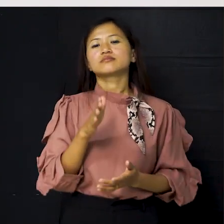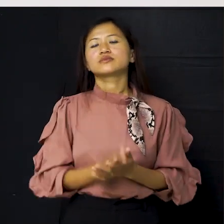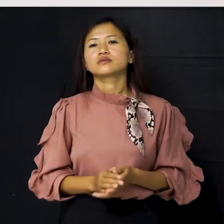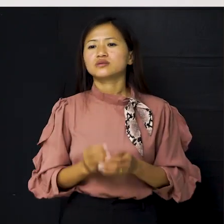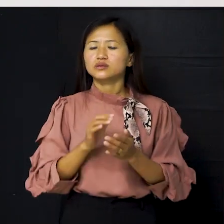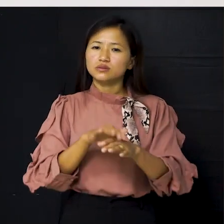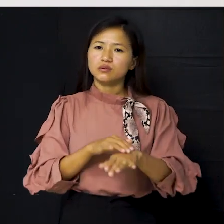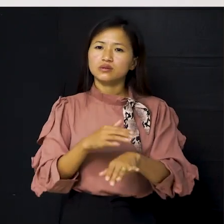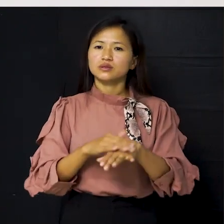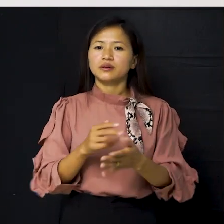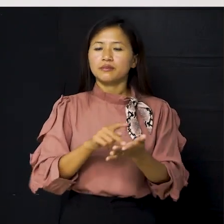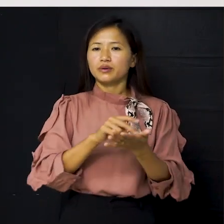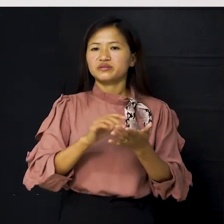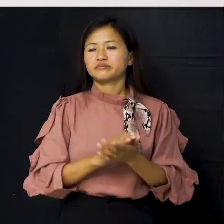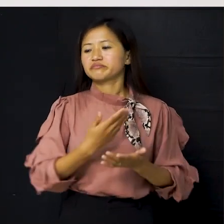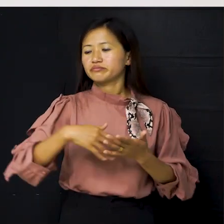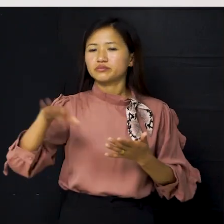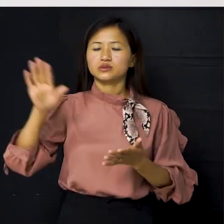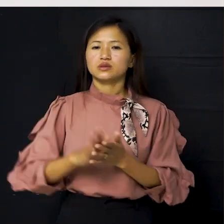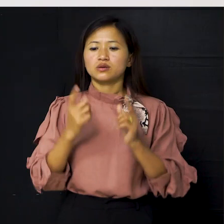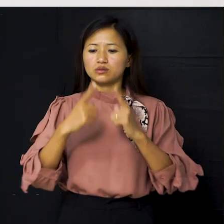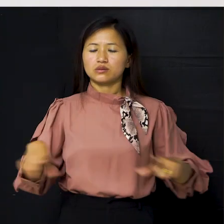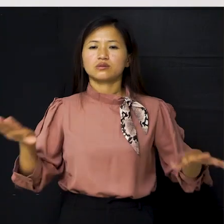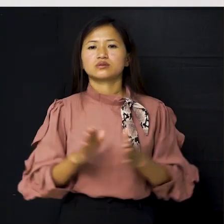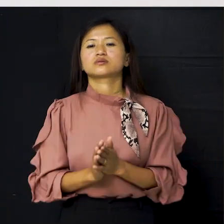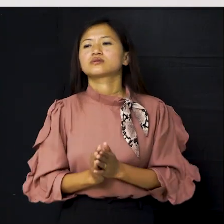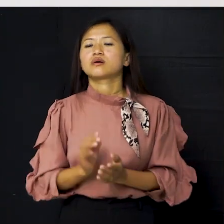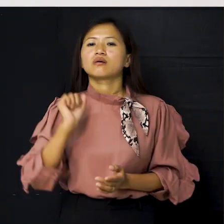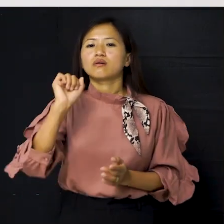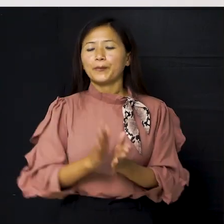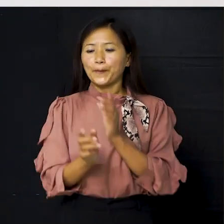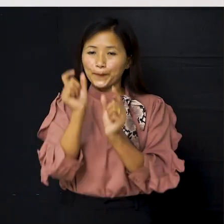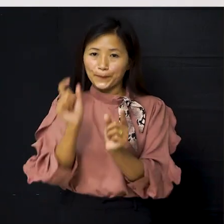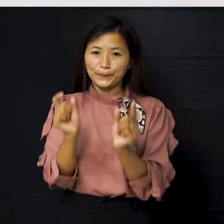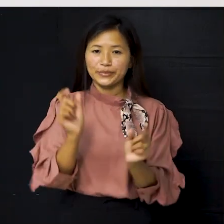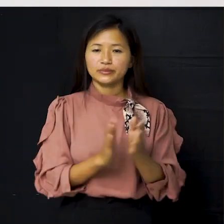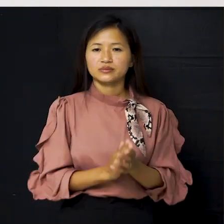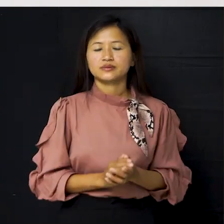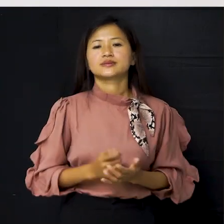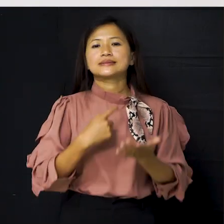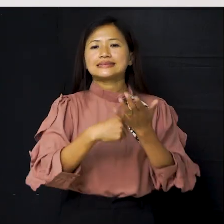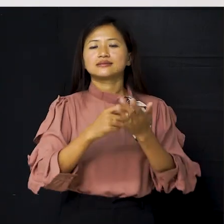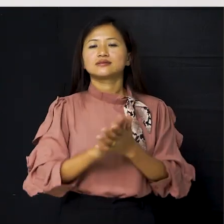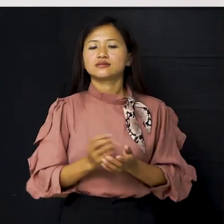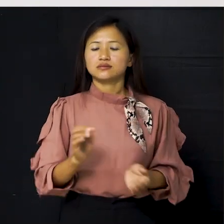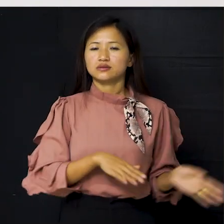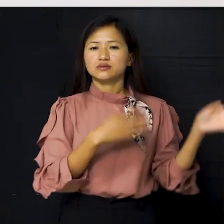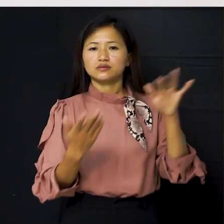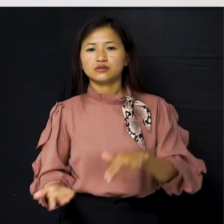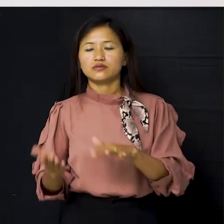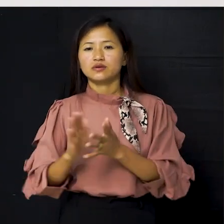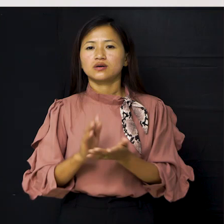they parted from him, and he lost his own people. That was also another reason that led to the downfall of